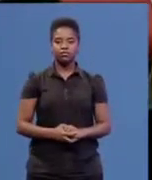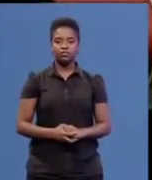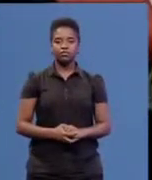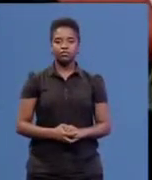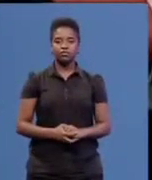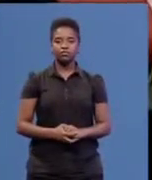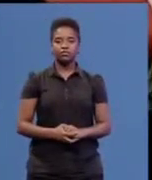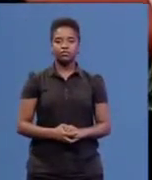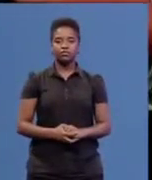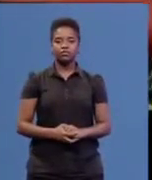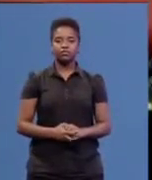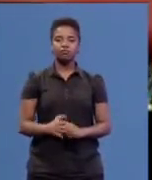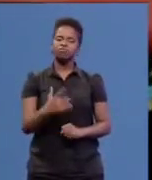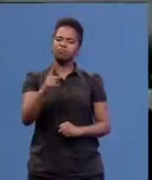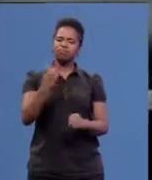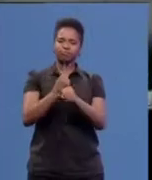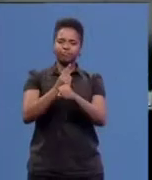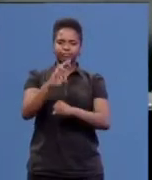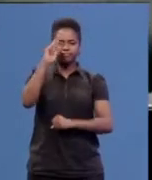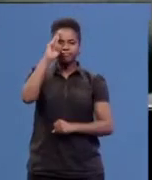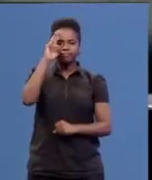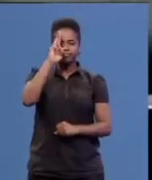feel young like you.